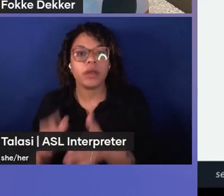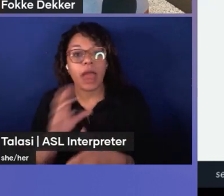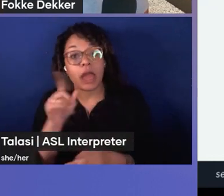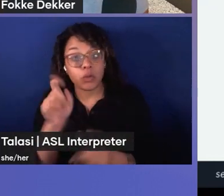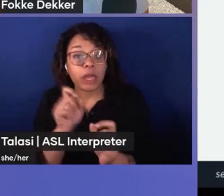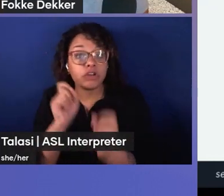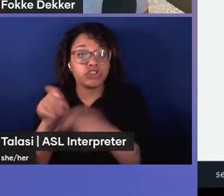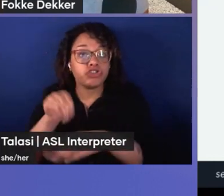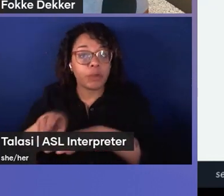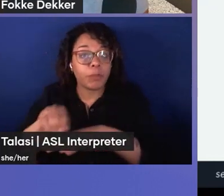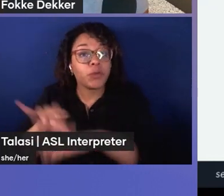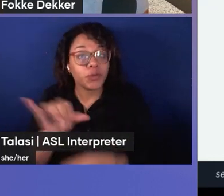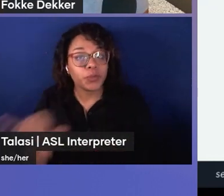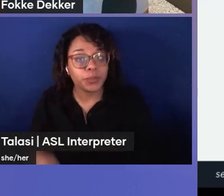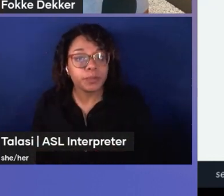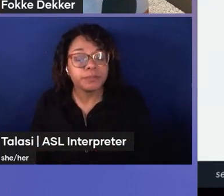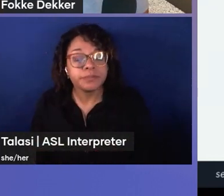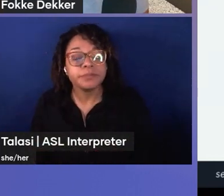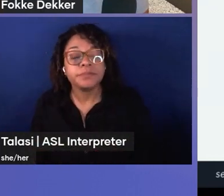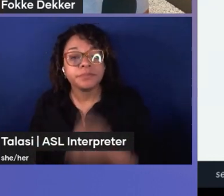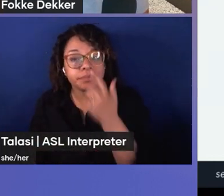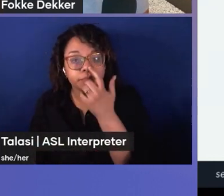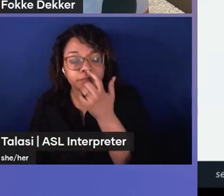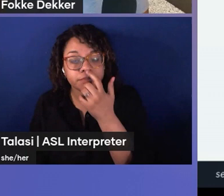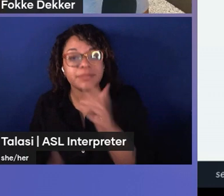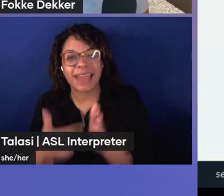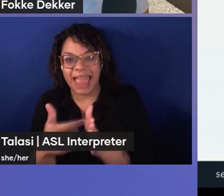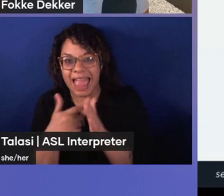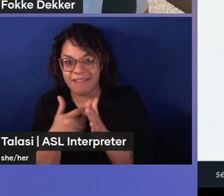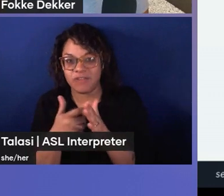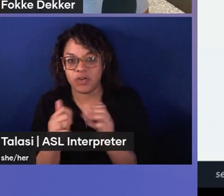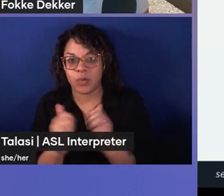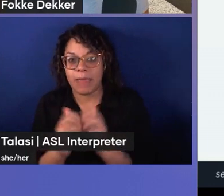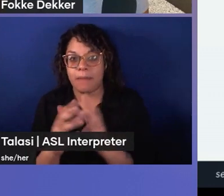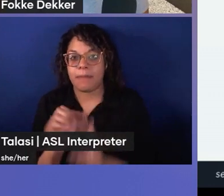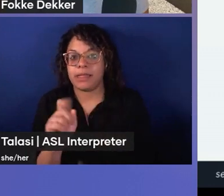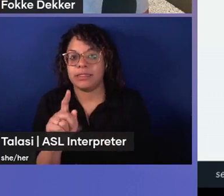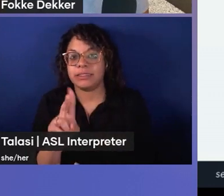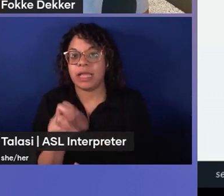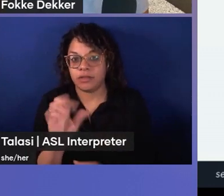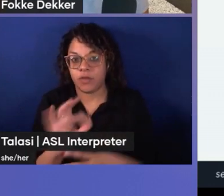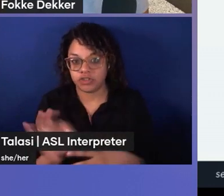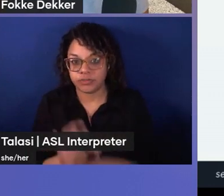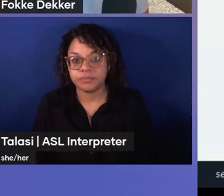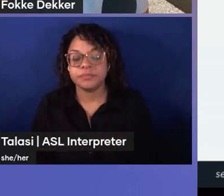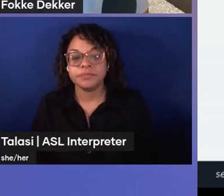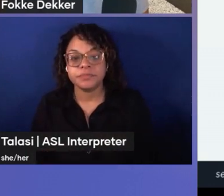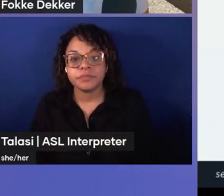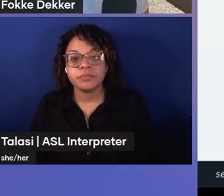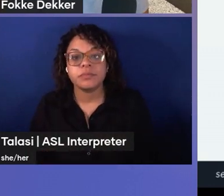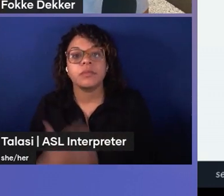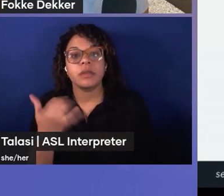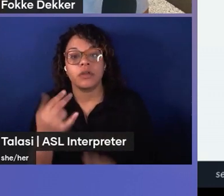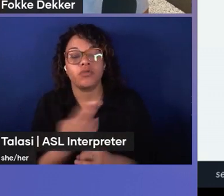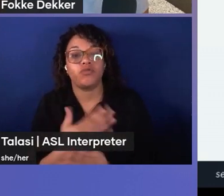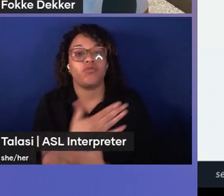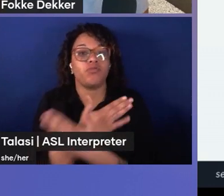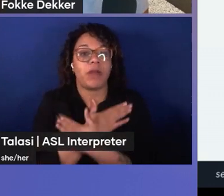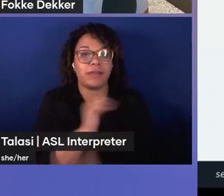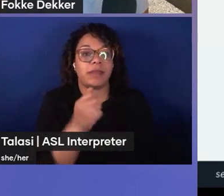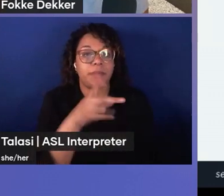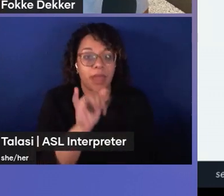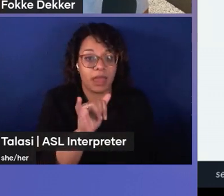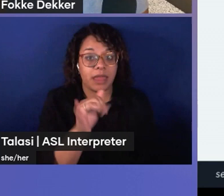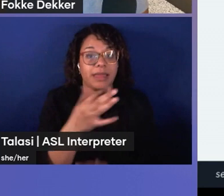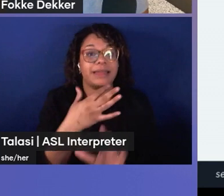want. And then we have to implement the status function. And now that we're using the REST API rather than the CLI,